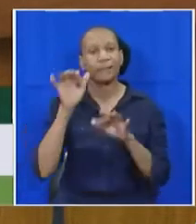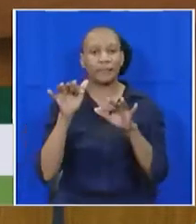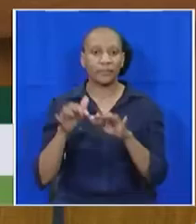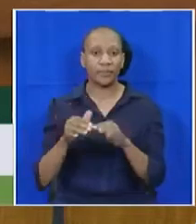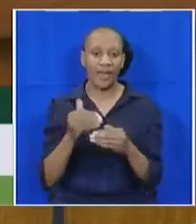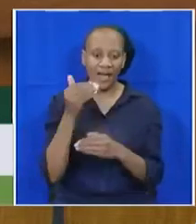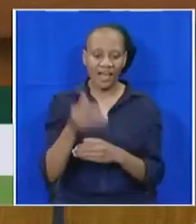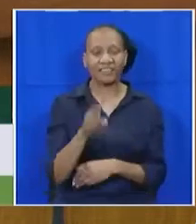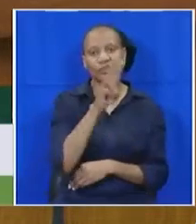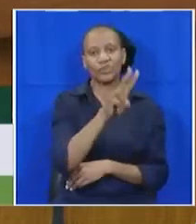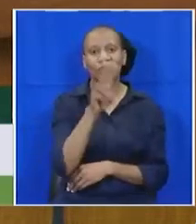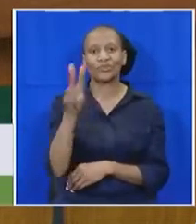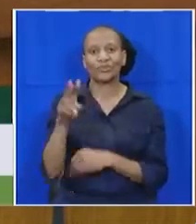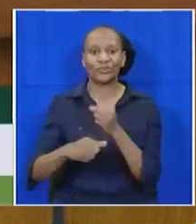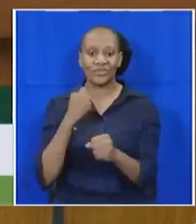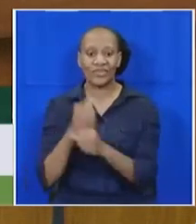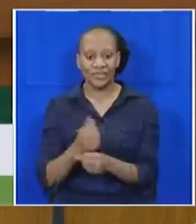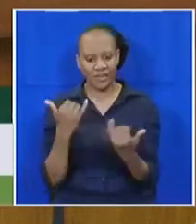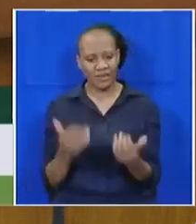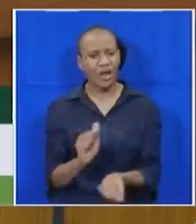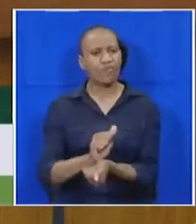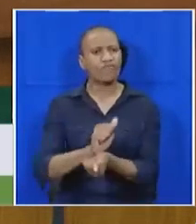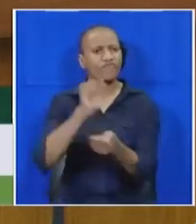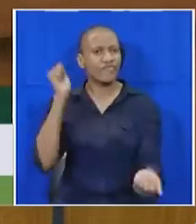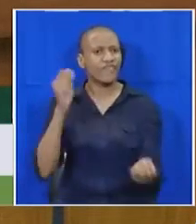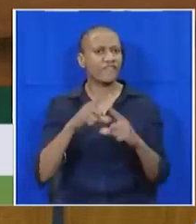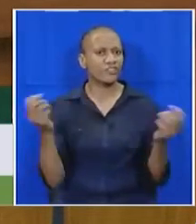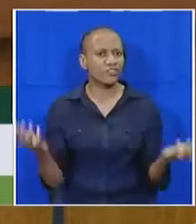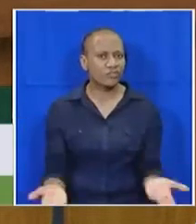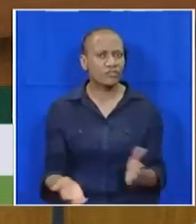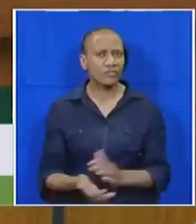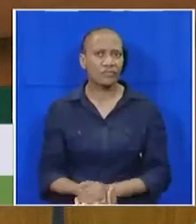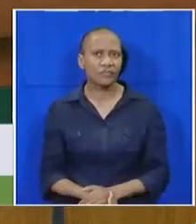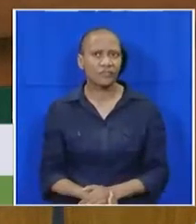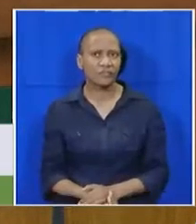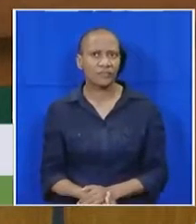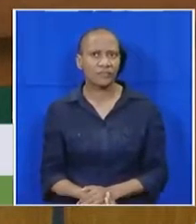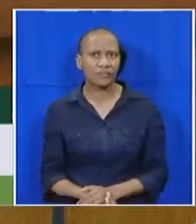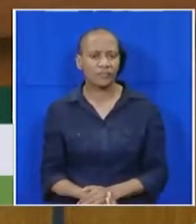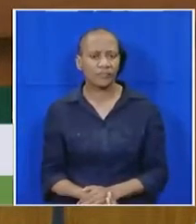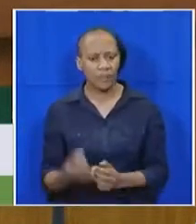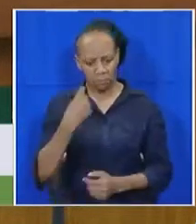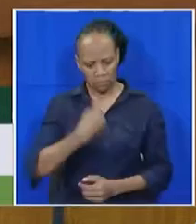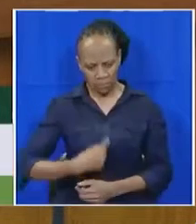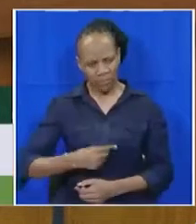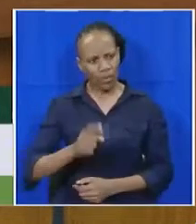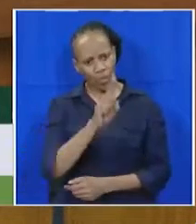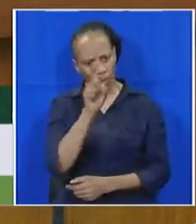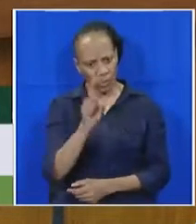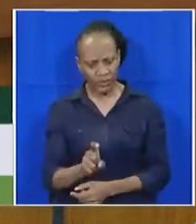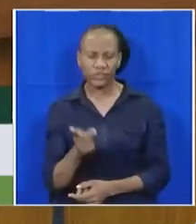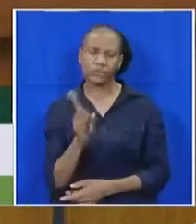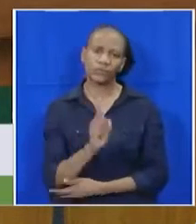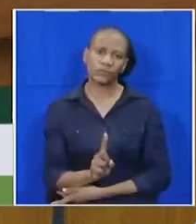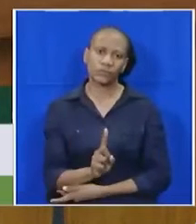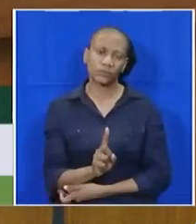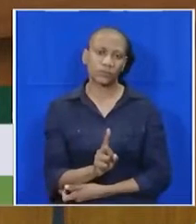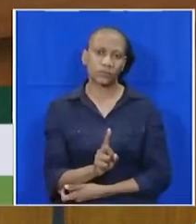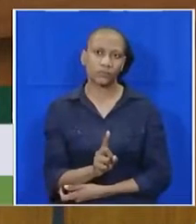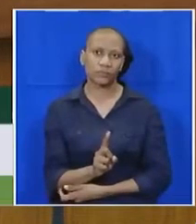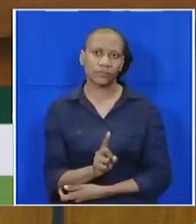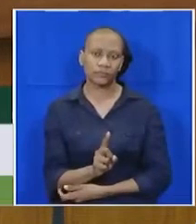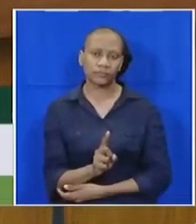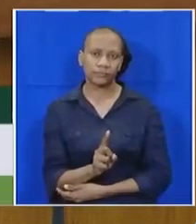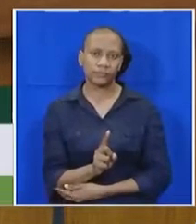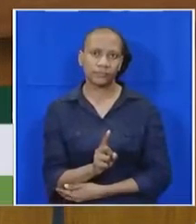after 22 years of democracy, Minister. What needs to ask ourselves, Minister, right now is this